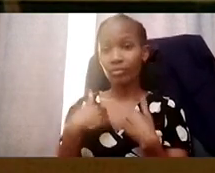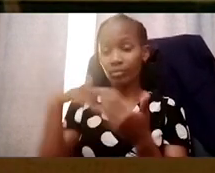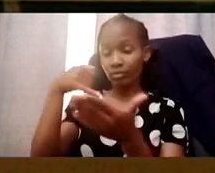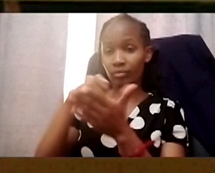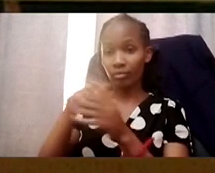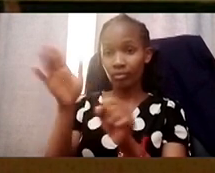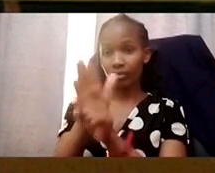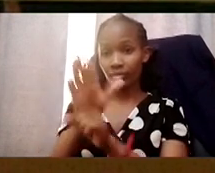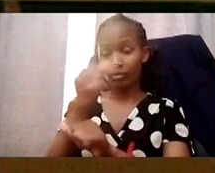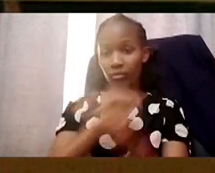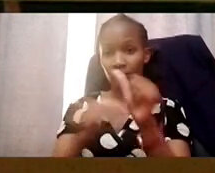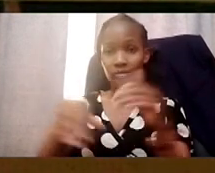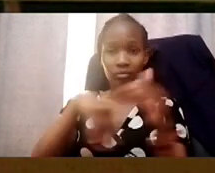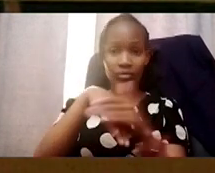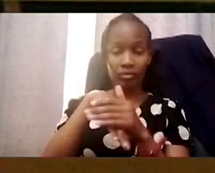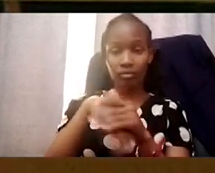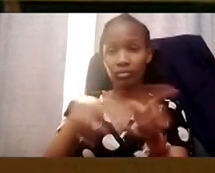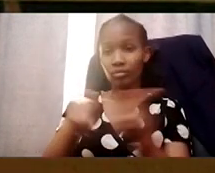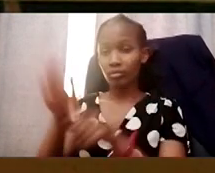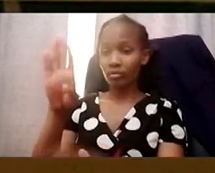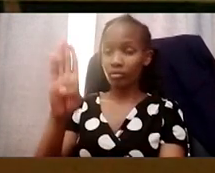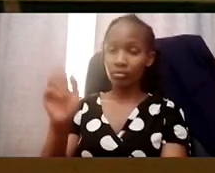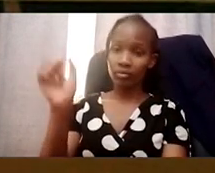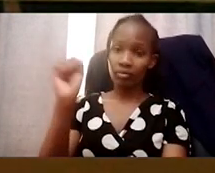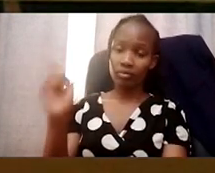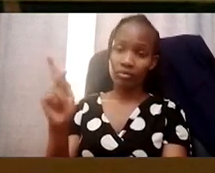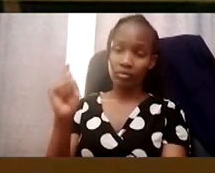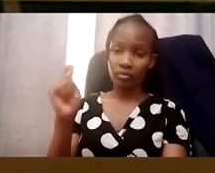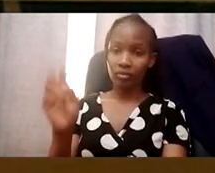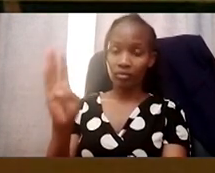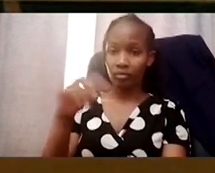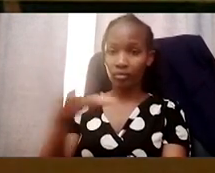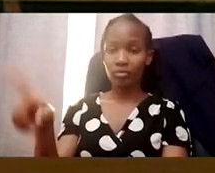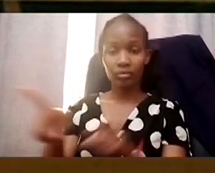like football, basketball, volleyball, so netball,